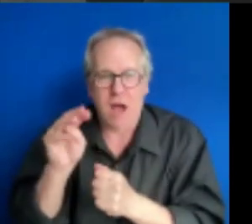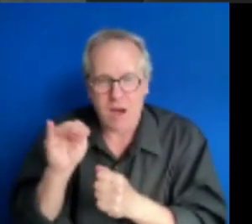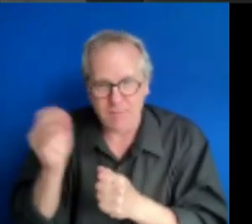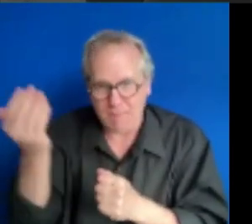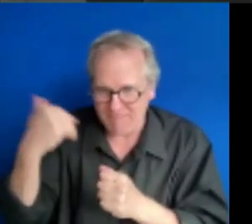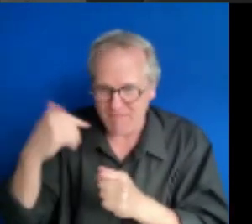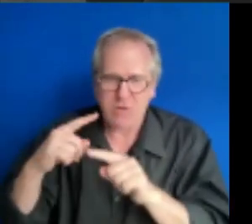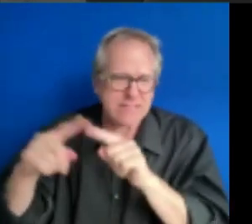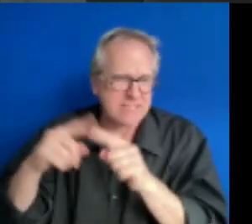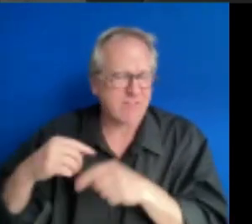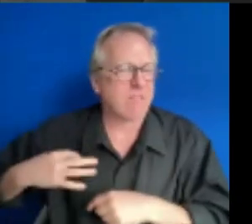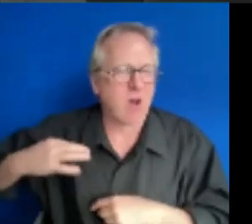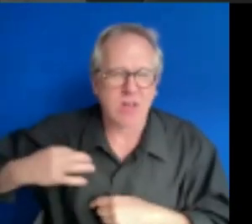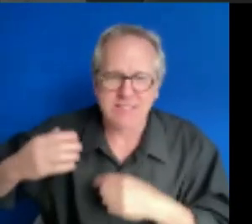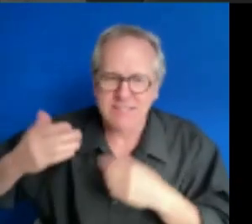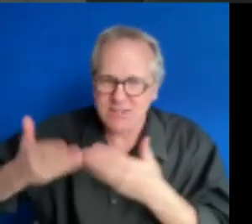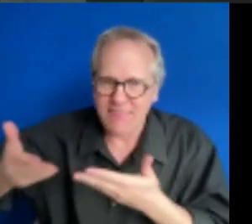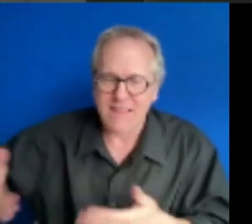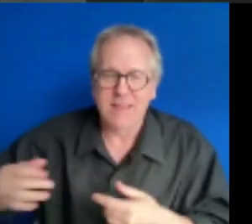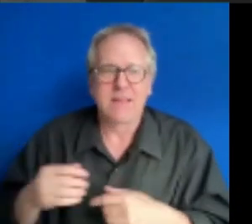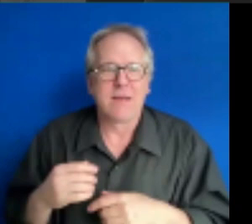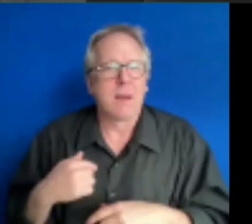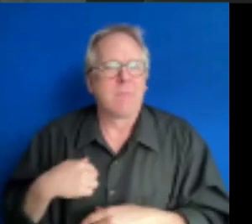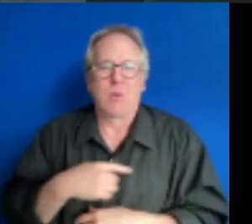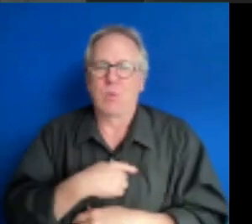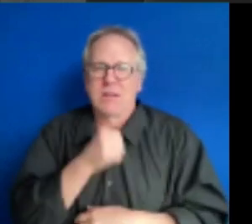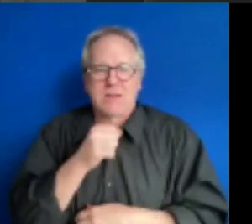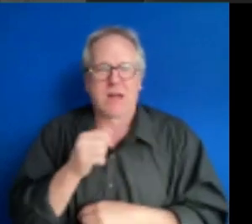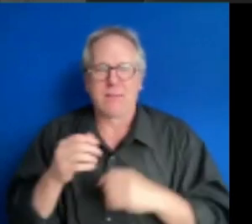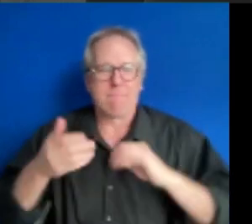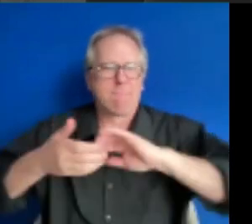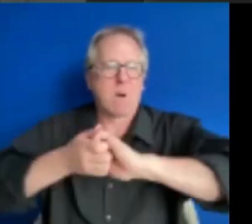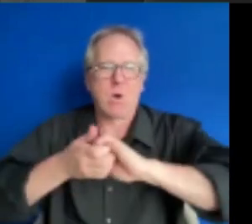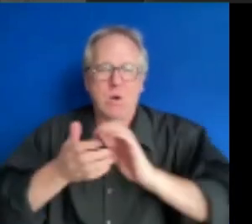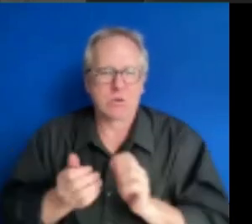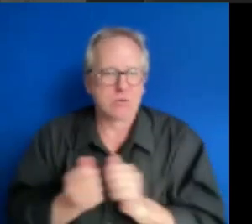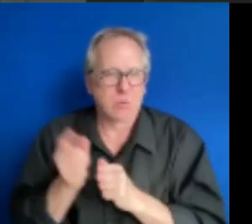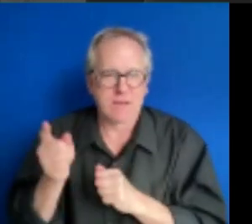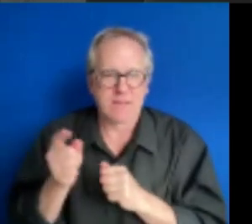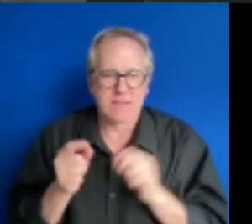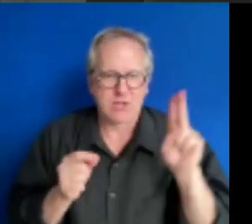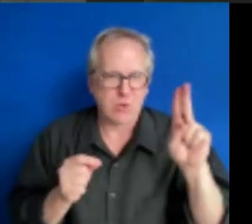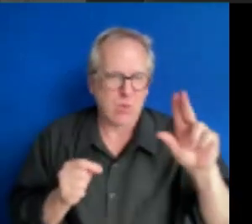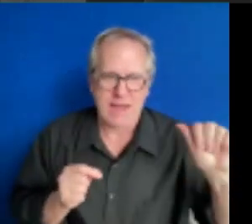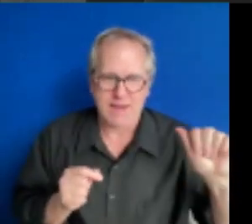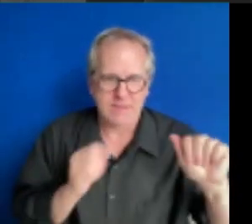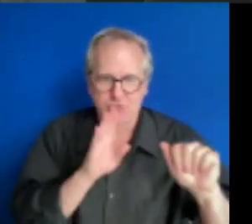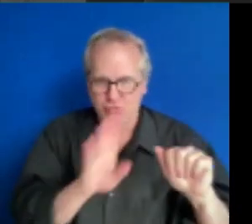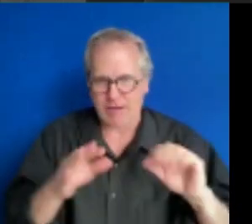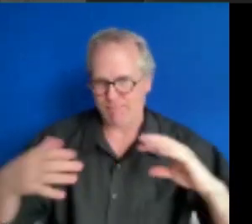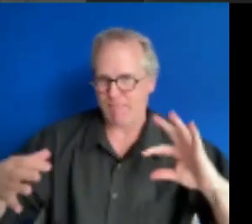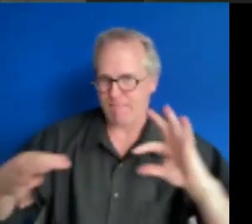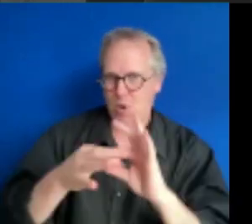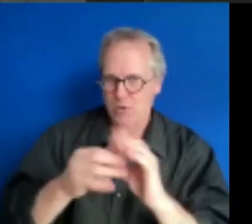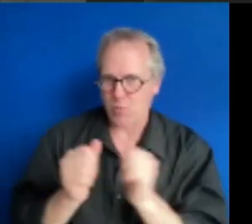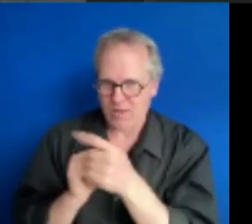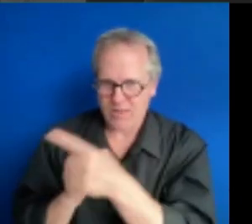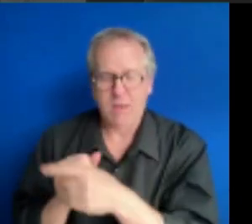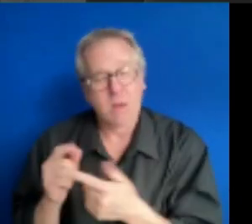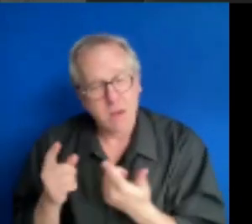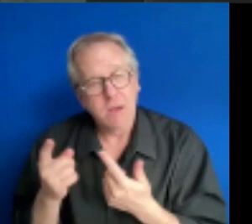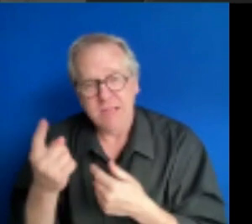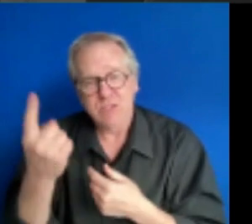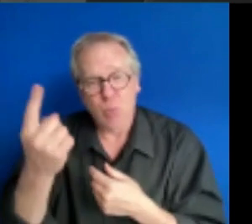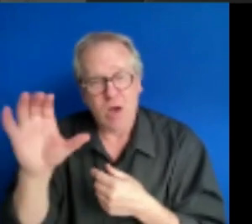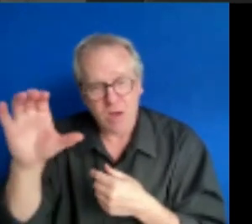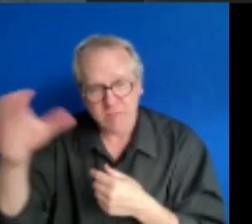on various volunteer opportunities, but we don't have a direct partnership with them at the UUA, but they are one of